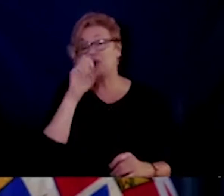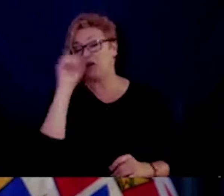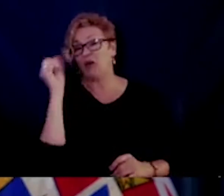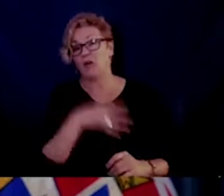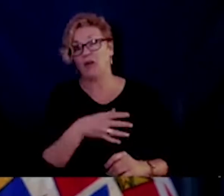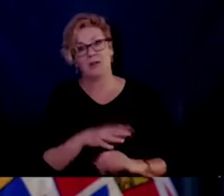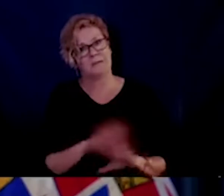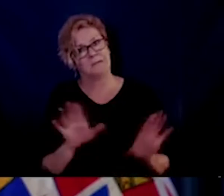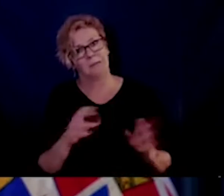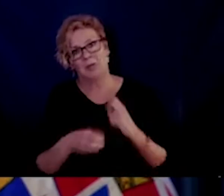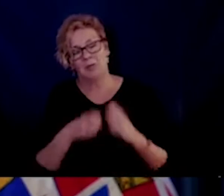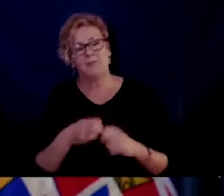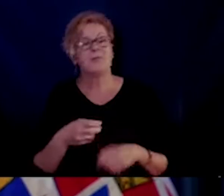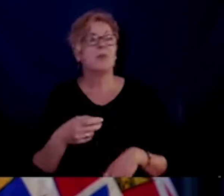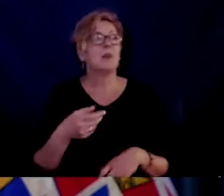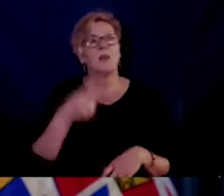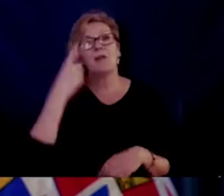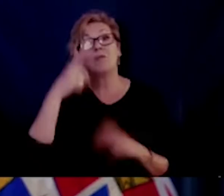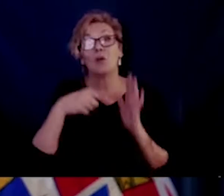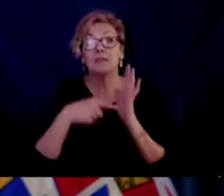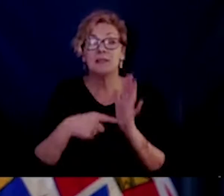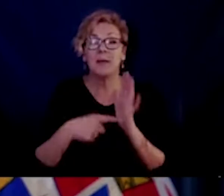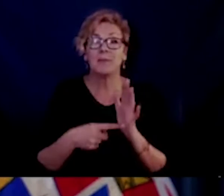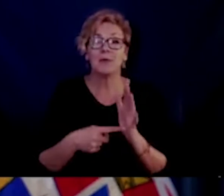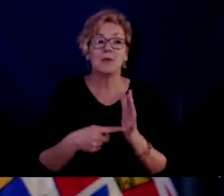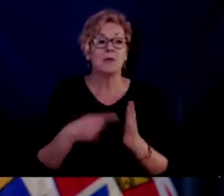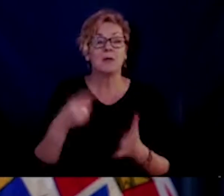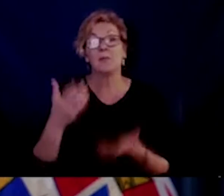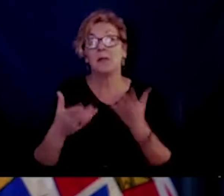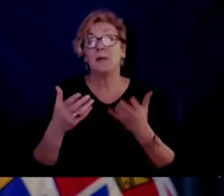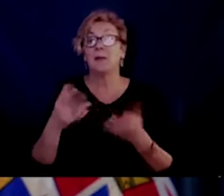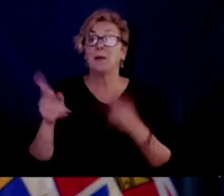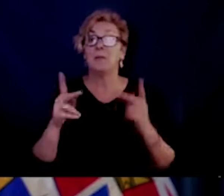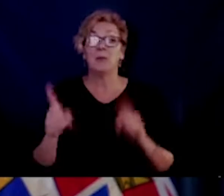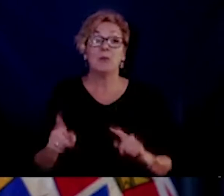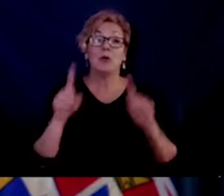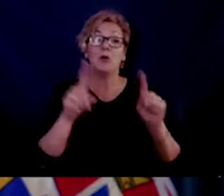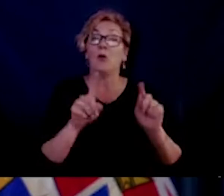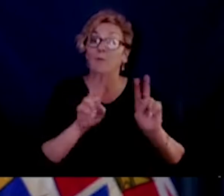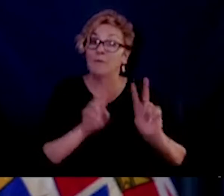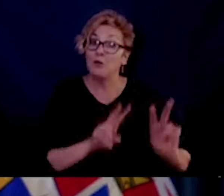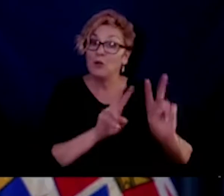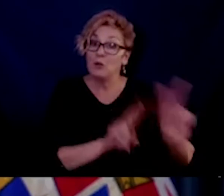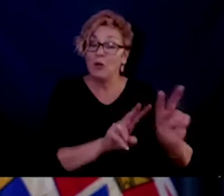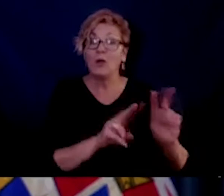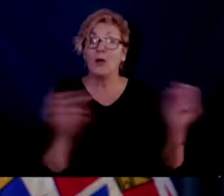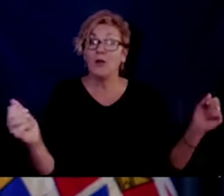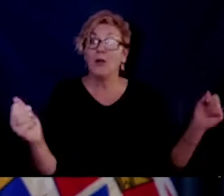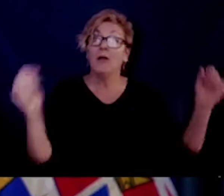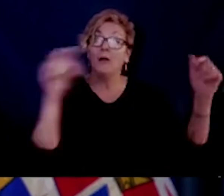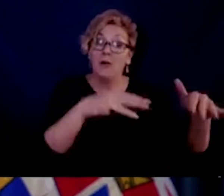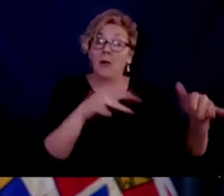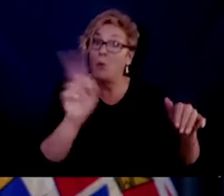everybody comes back to my house. And unfortunately, we've seen transmission happen in those events, and people go back to other parts of the